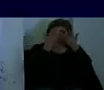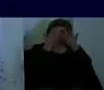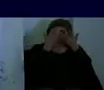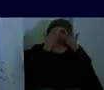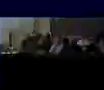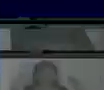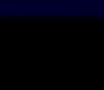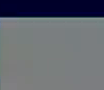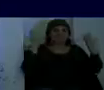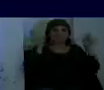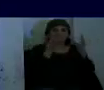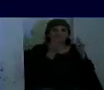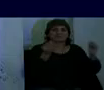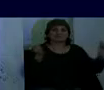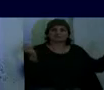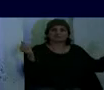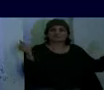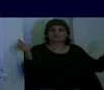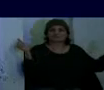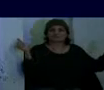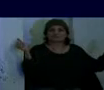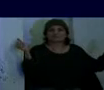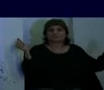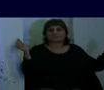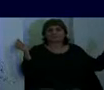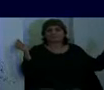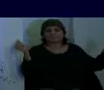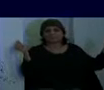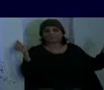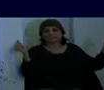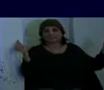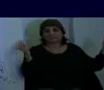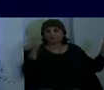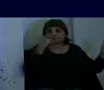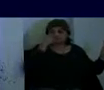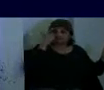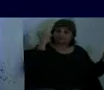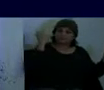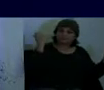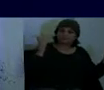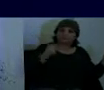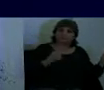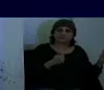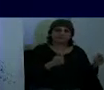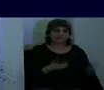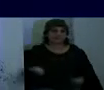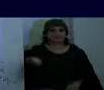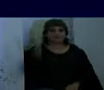fear is gone.